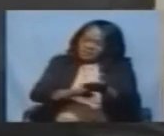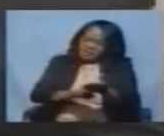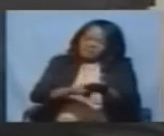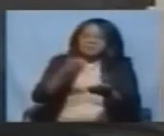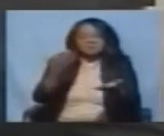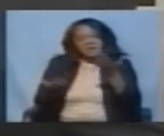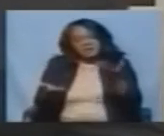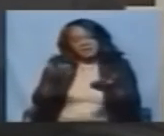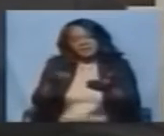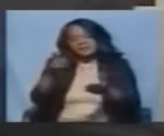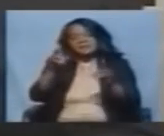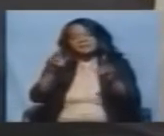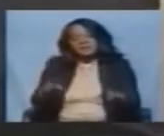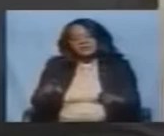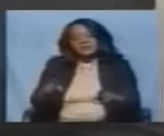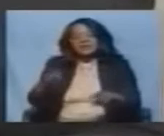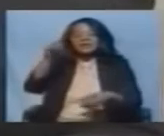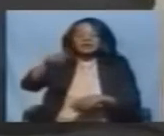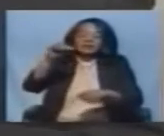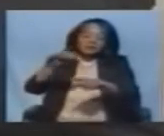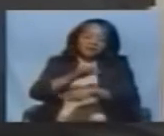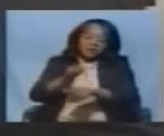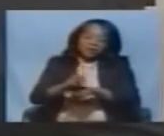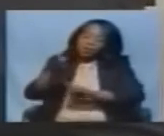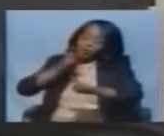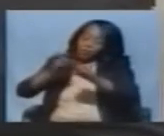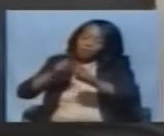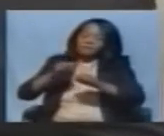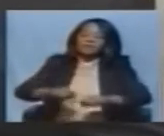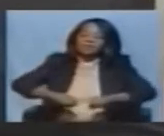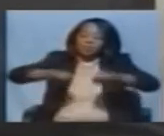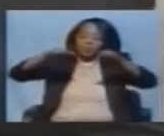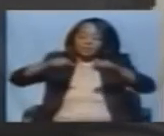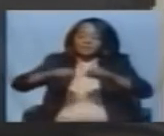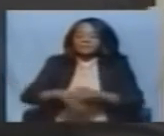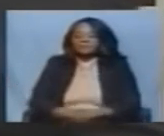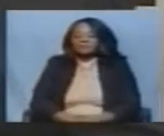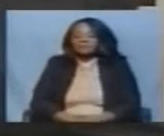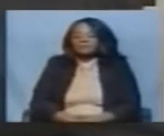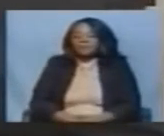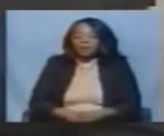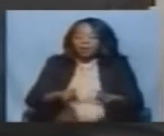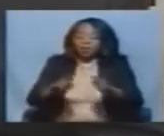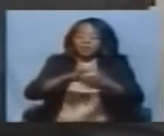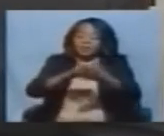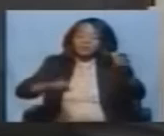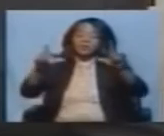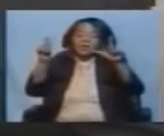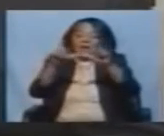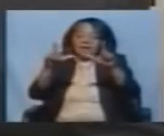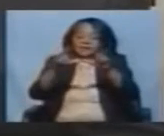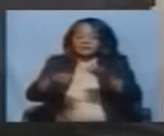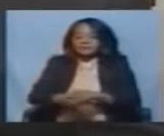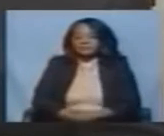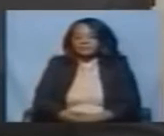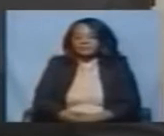you know, you can attach him to somebody who's senior, you know, to try and mentor that particular person, or we can actually withdraw the license. What